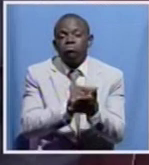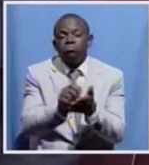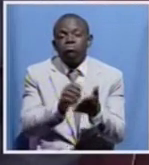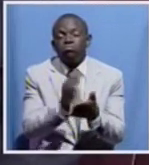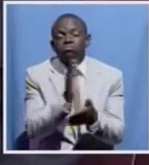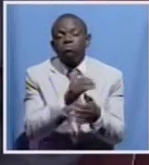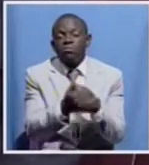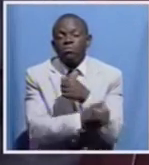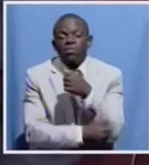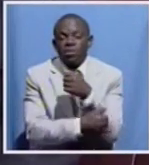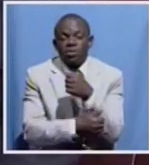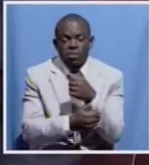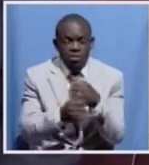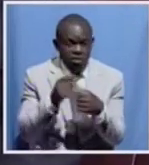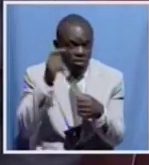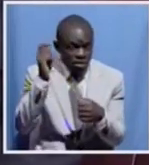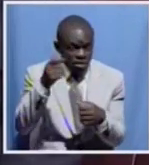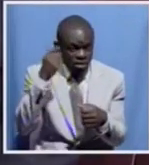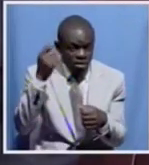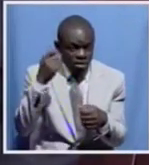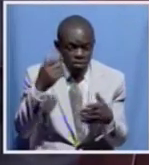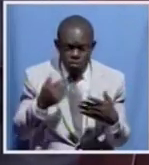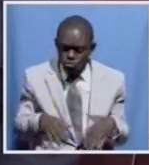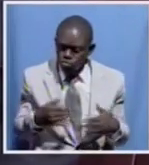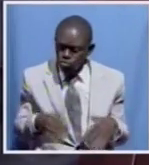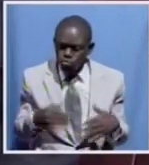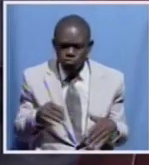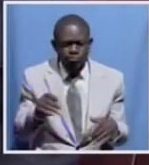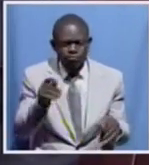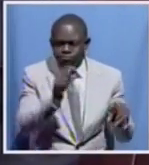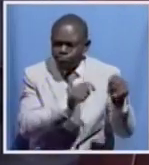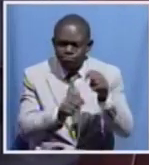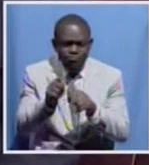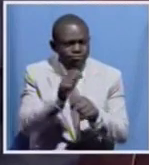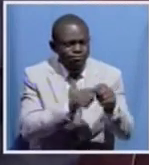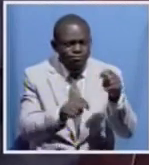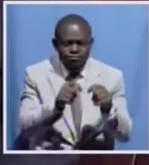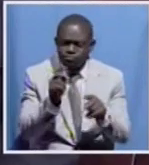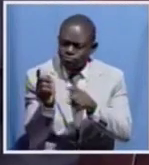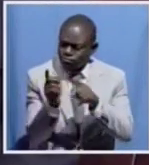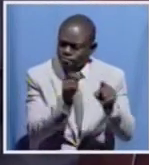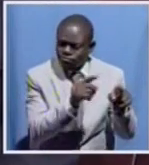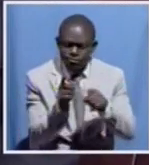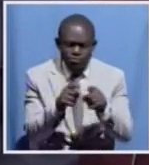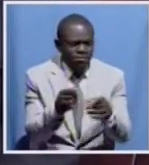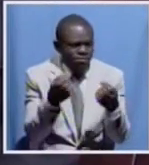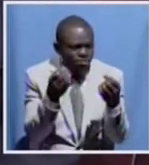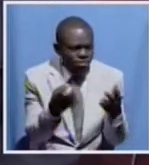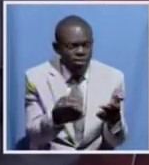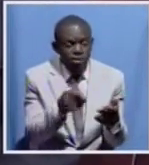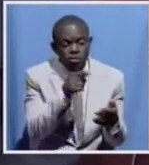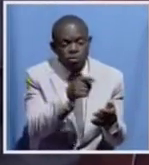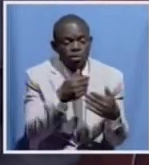money-making machine. They invest a lot of money in advertising and letting people know that theirs